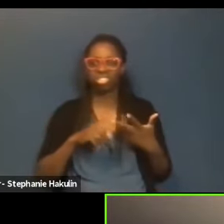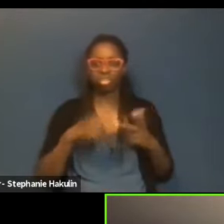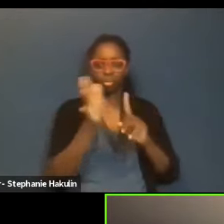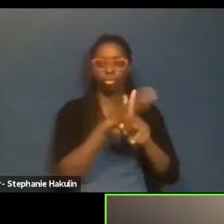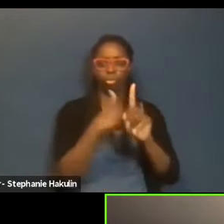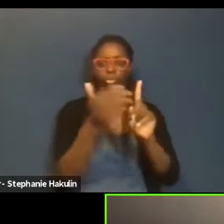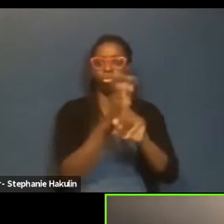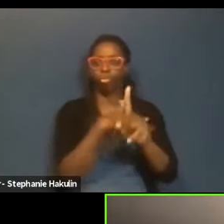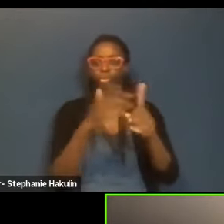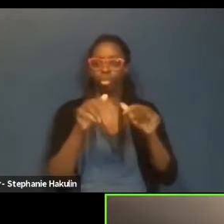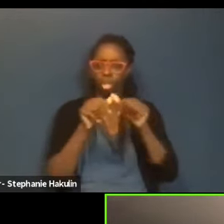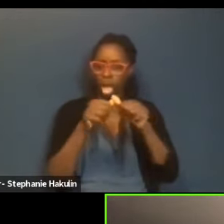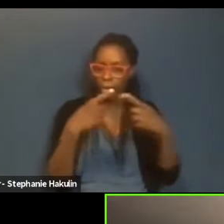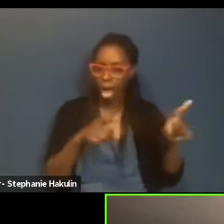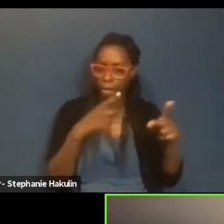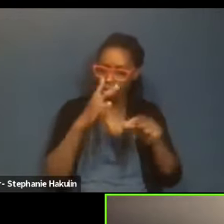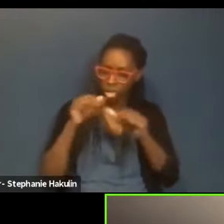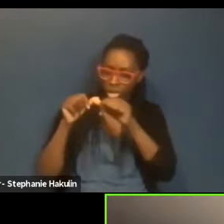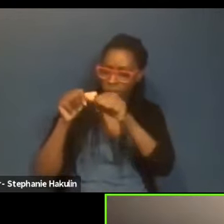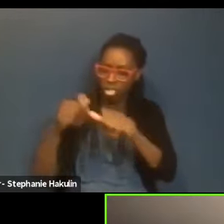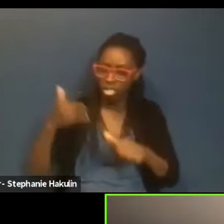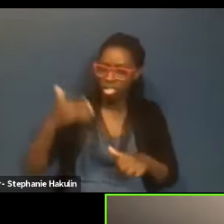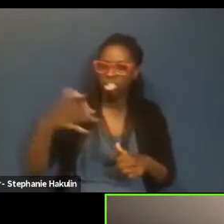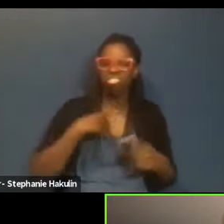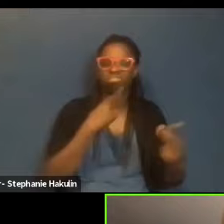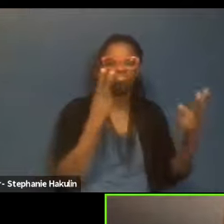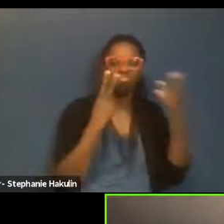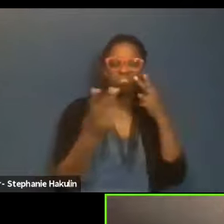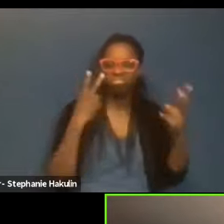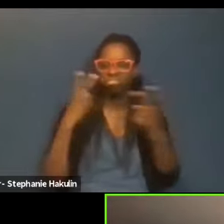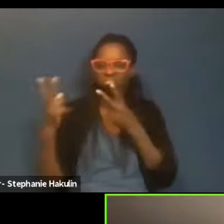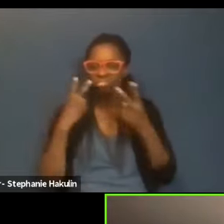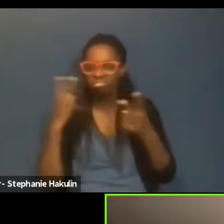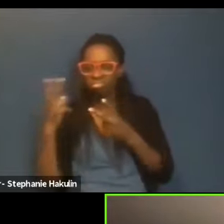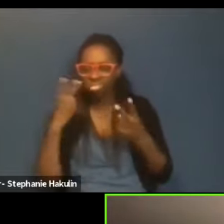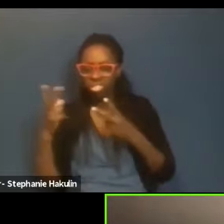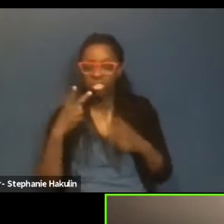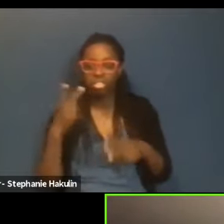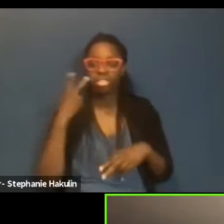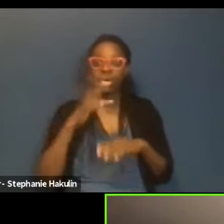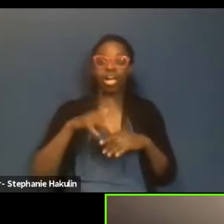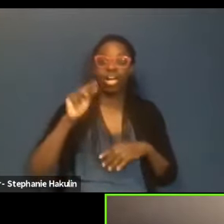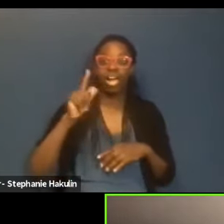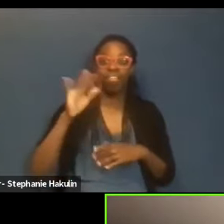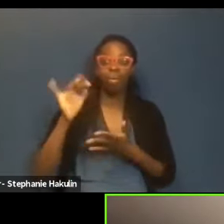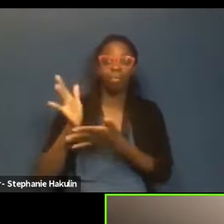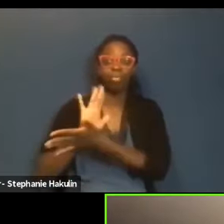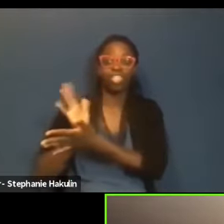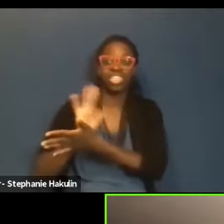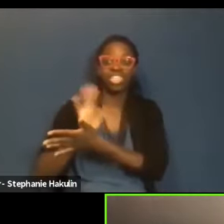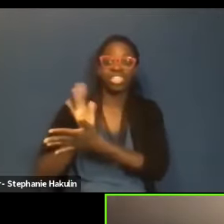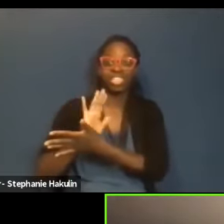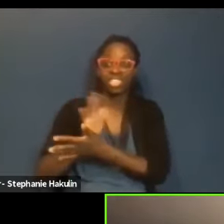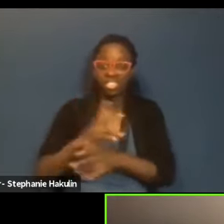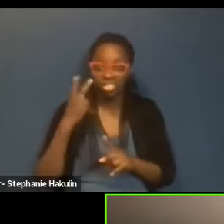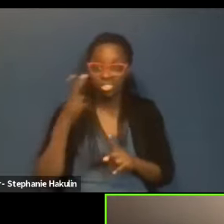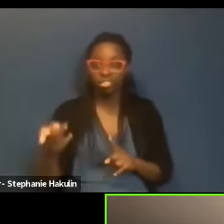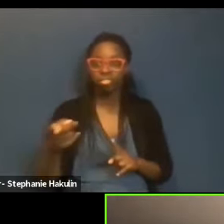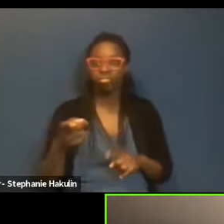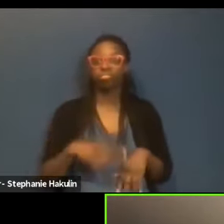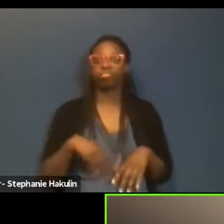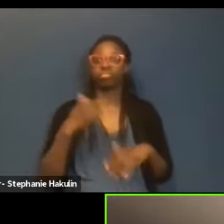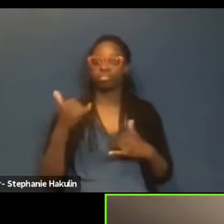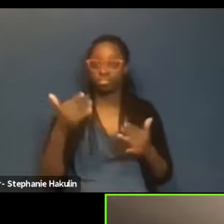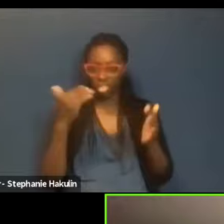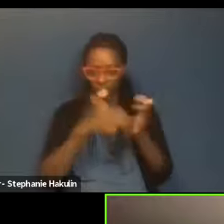single piece of content on Netflix and also read the same image of my bedside novel 19,000 times. I know every word on